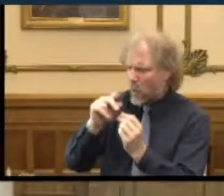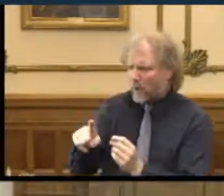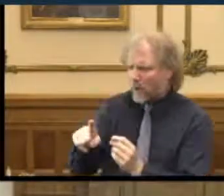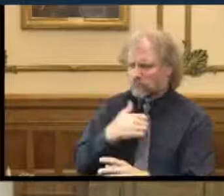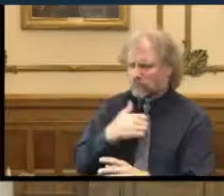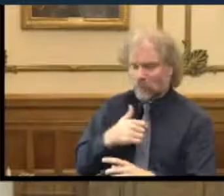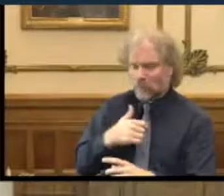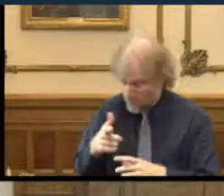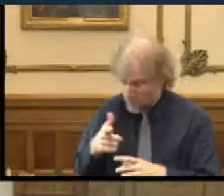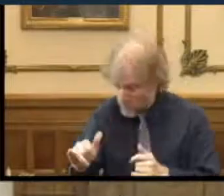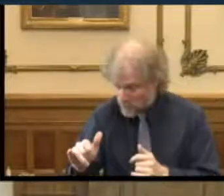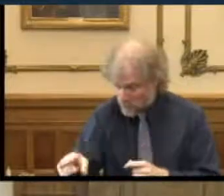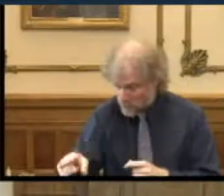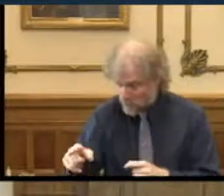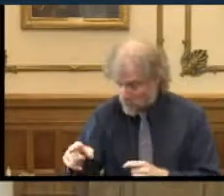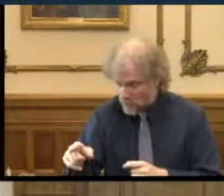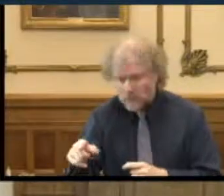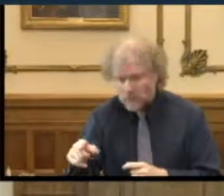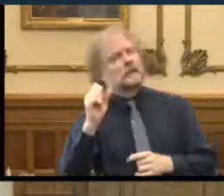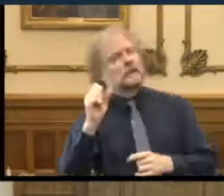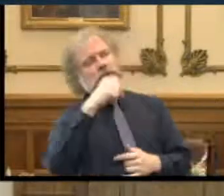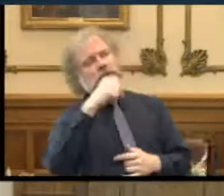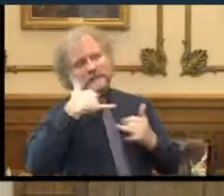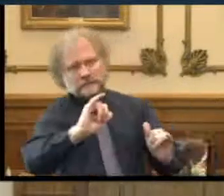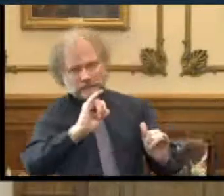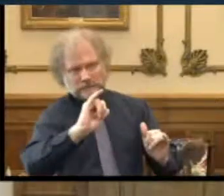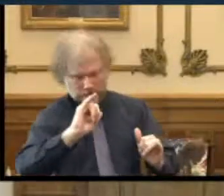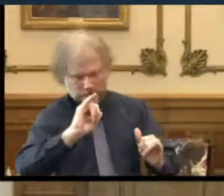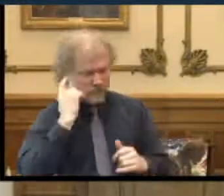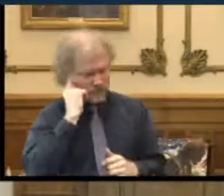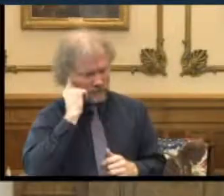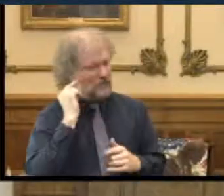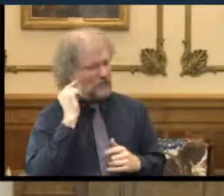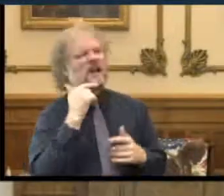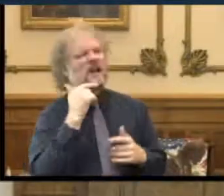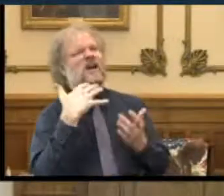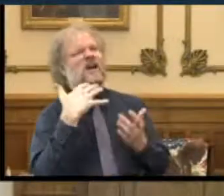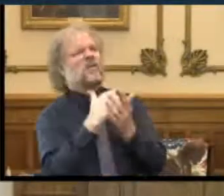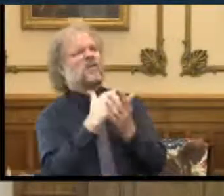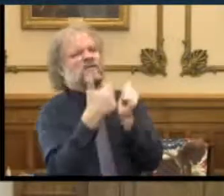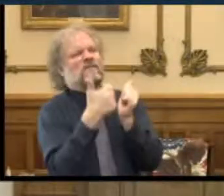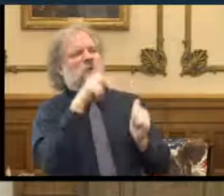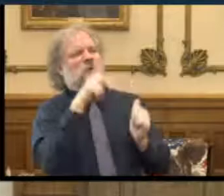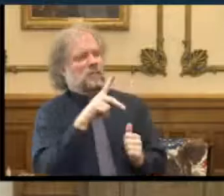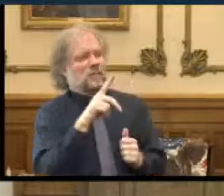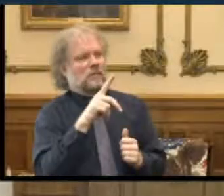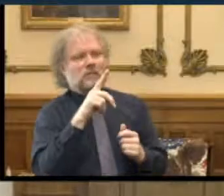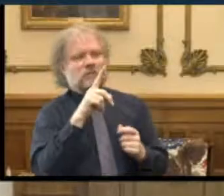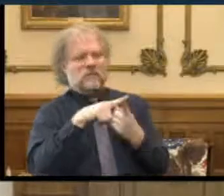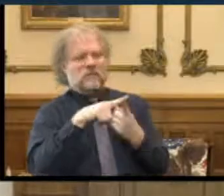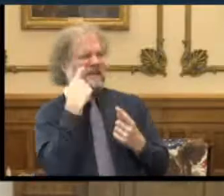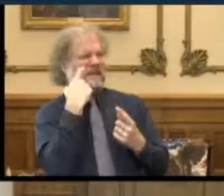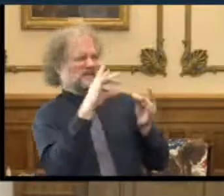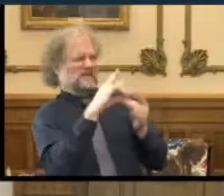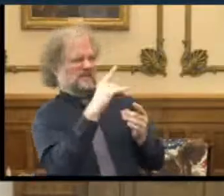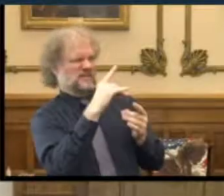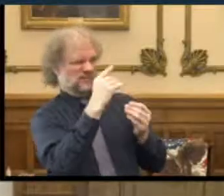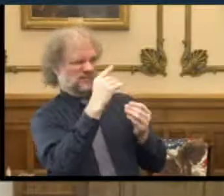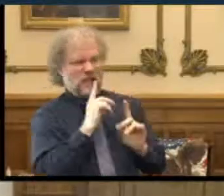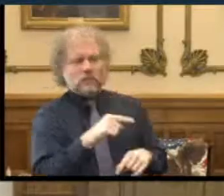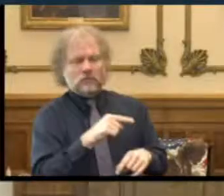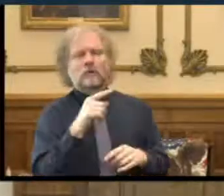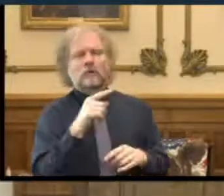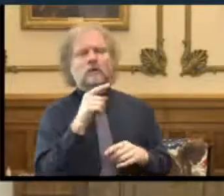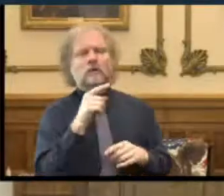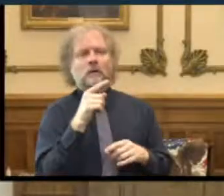question. Are you still on, Brock? I am, yeah. I just wanted to follow up on that. So, do